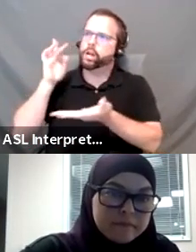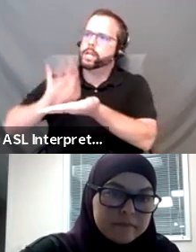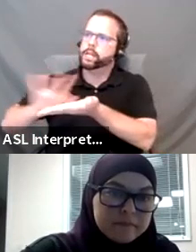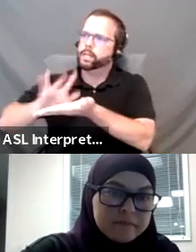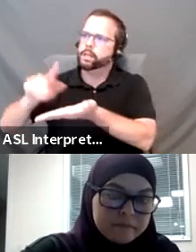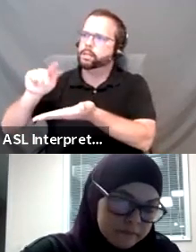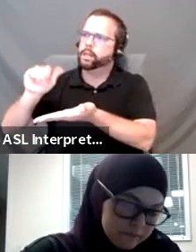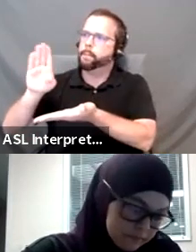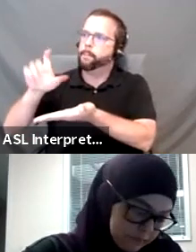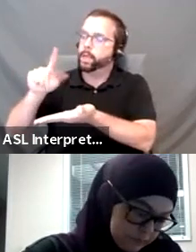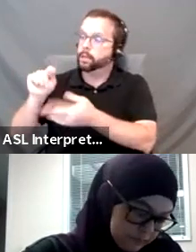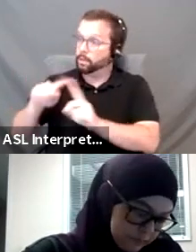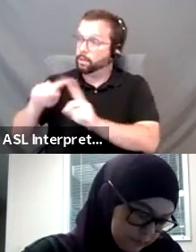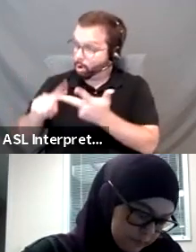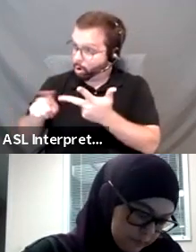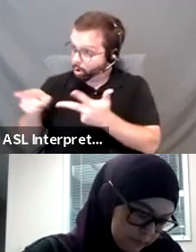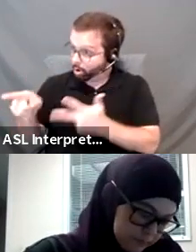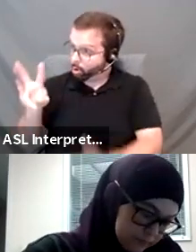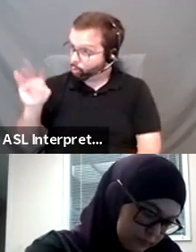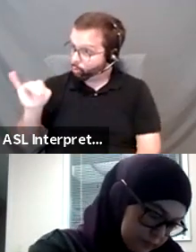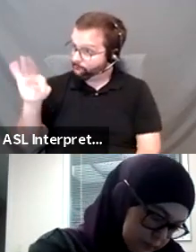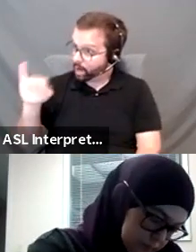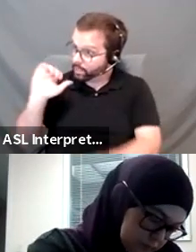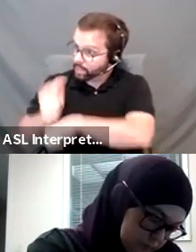and process. So that's awesome.